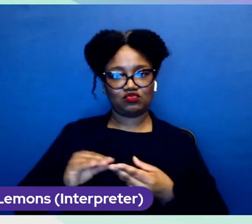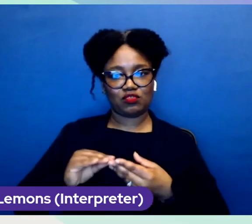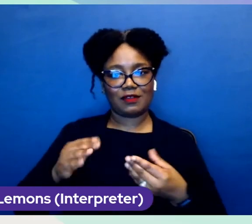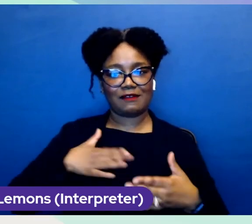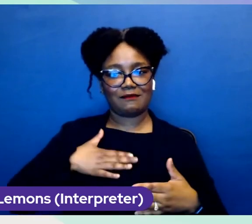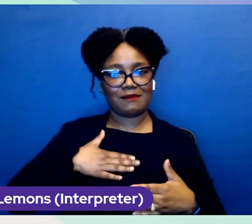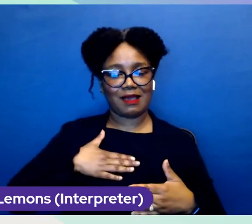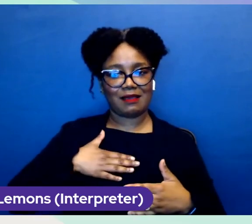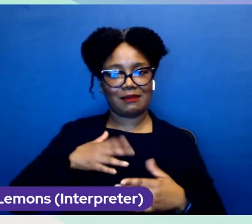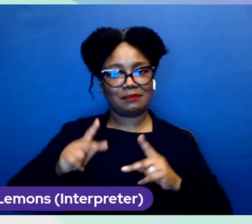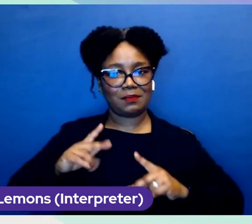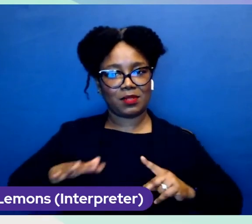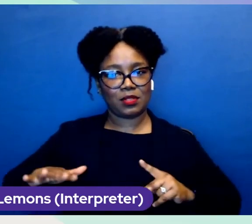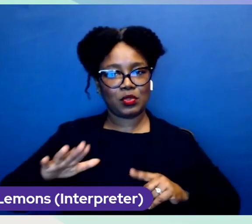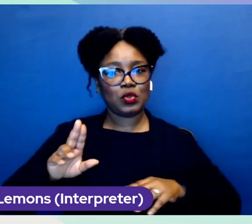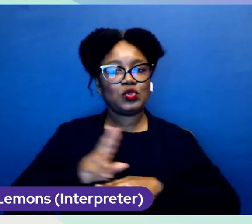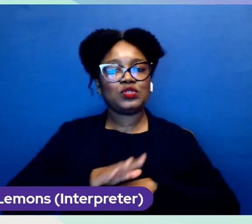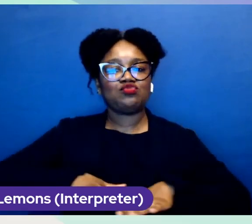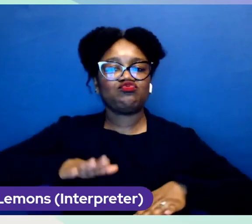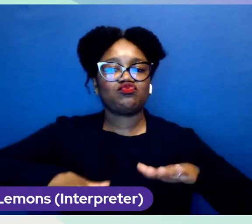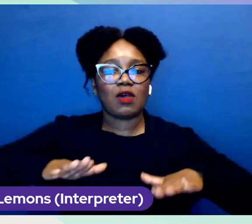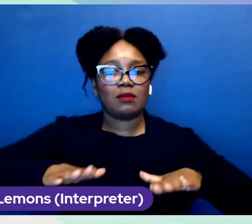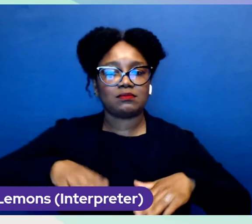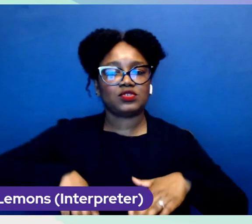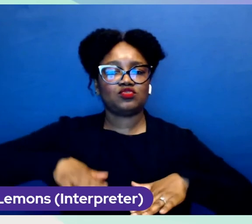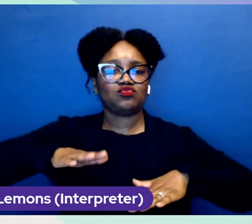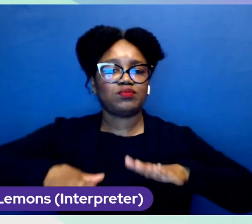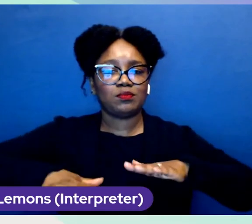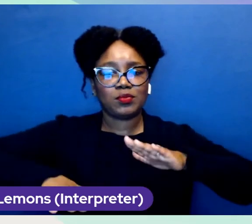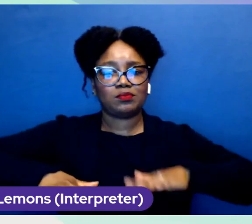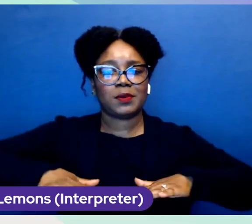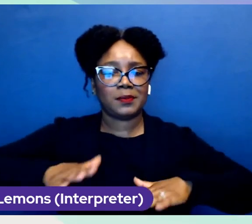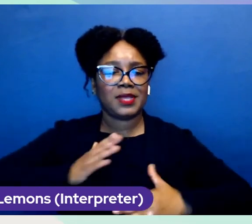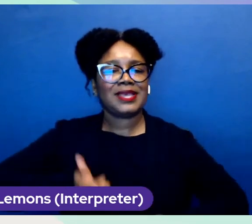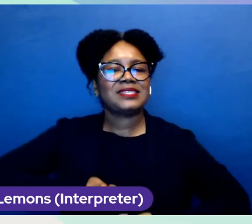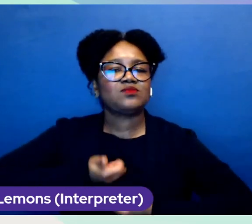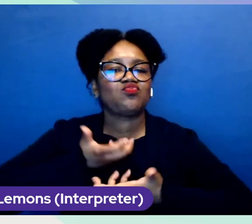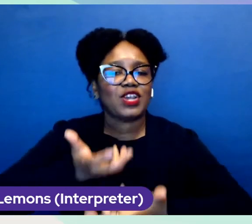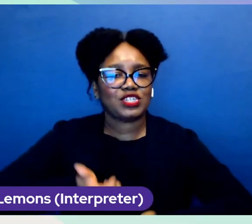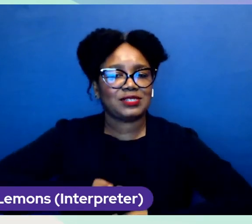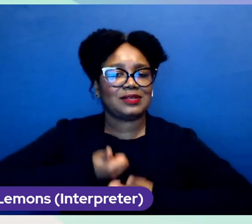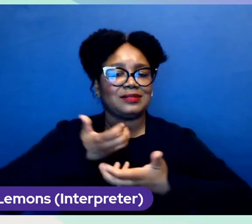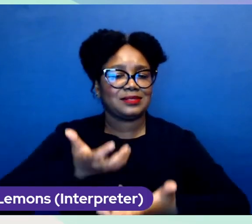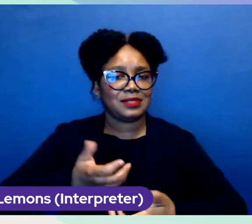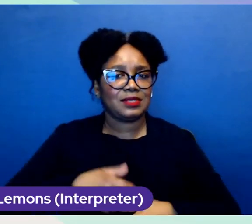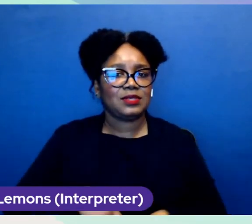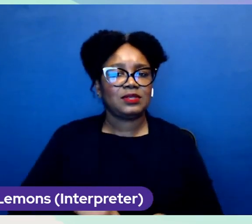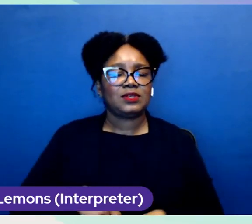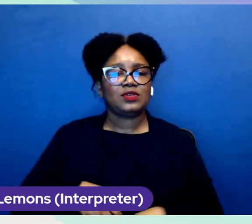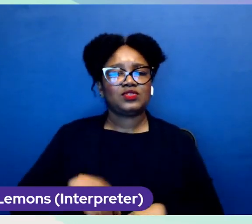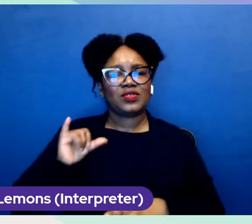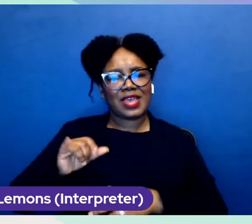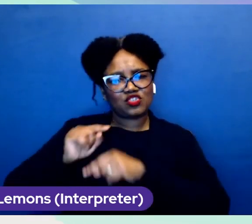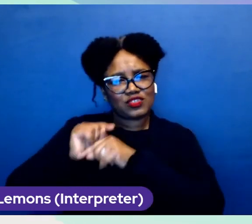expression, I mean, because of cultural restraints and tradition, then I'm not given so much